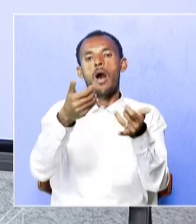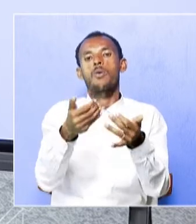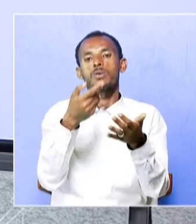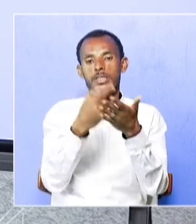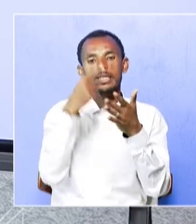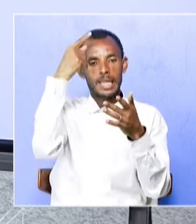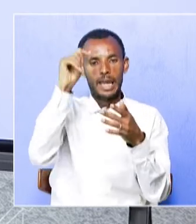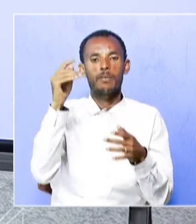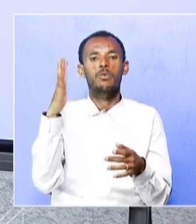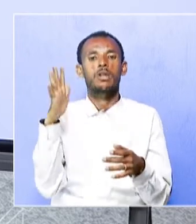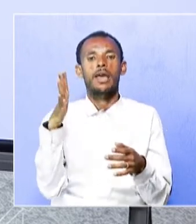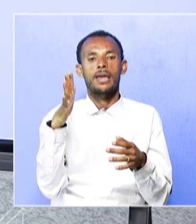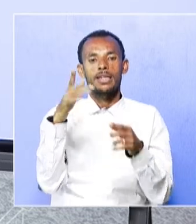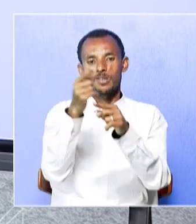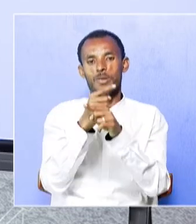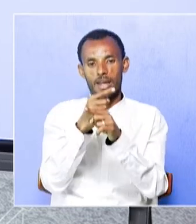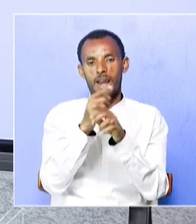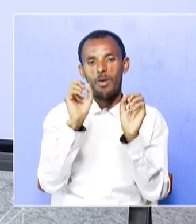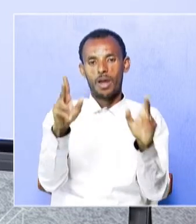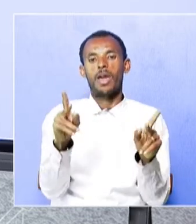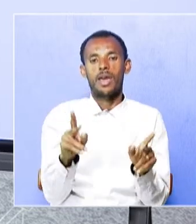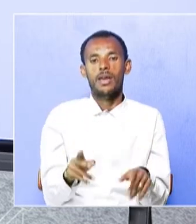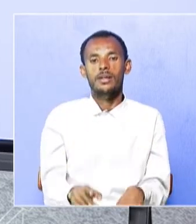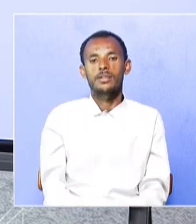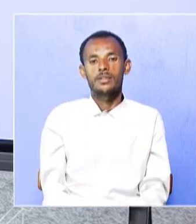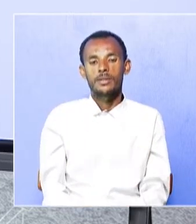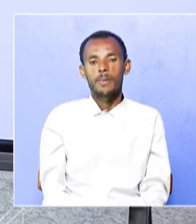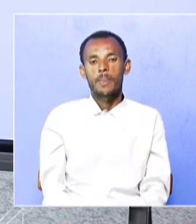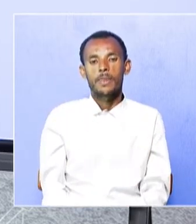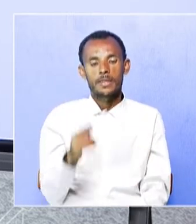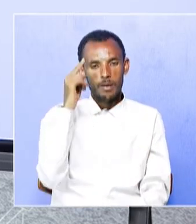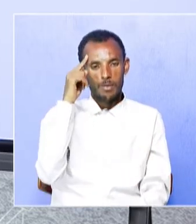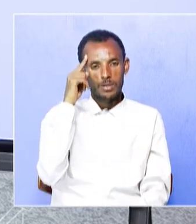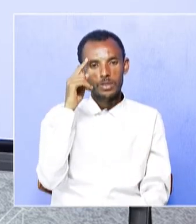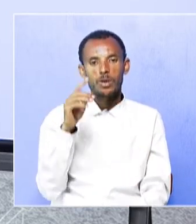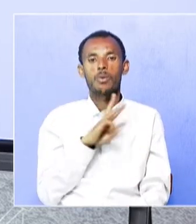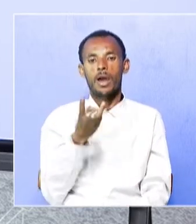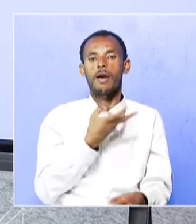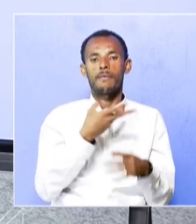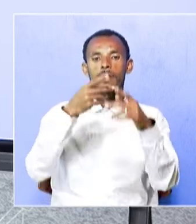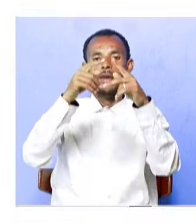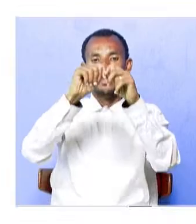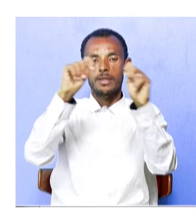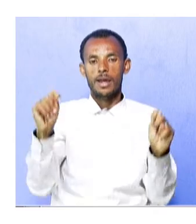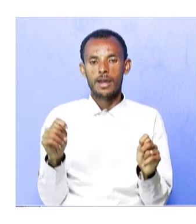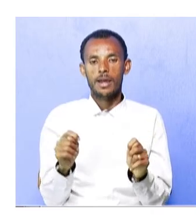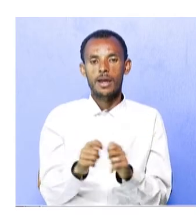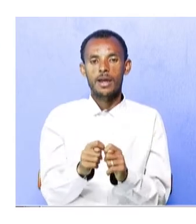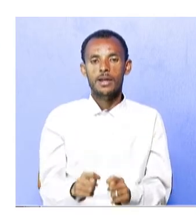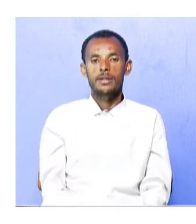this theorem looks like geometrically. Okay, so suppose we have a certain triangle.